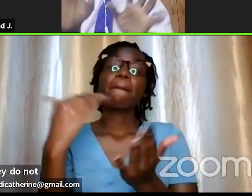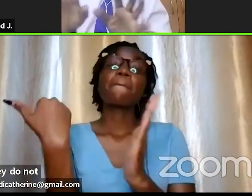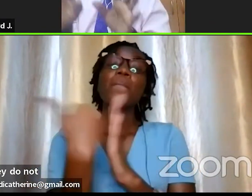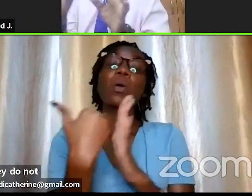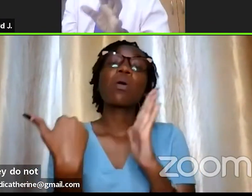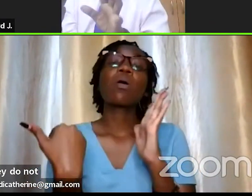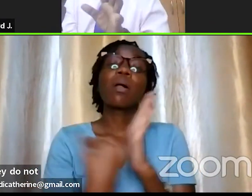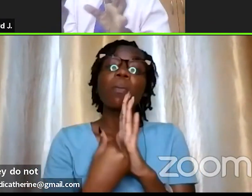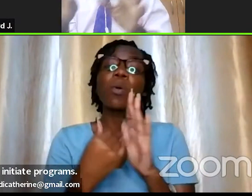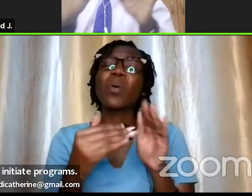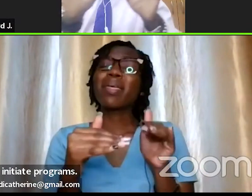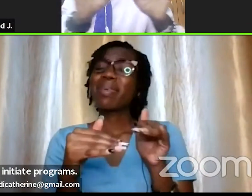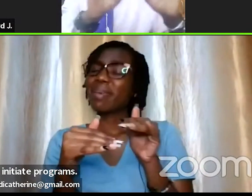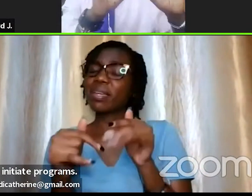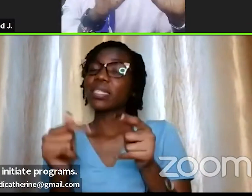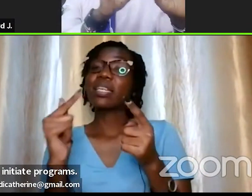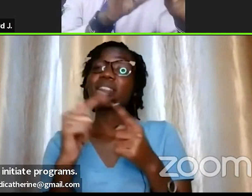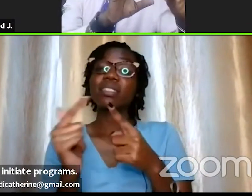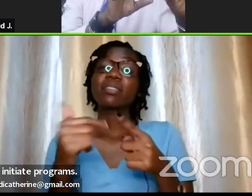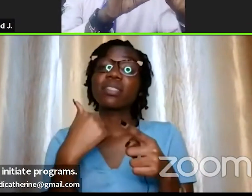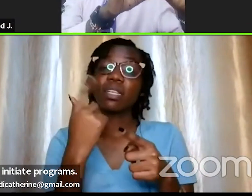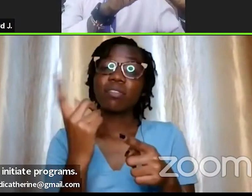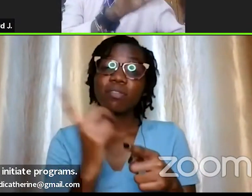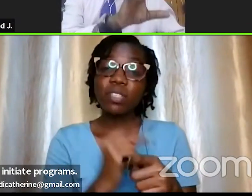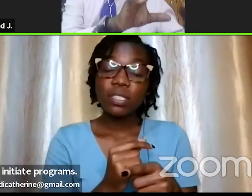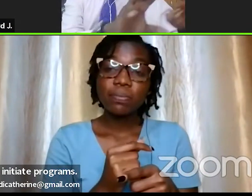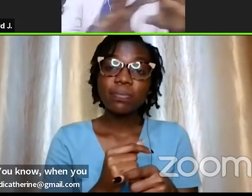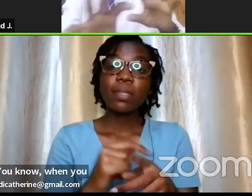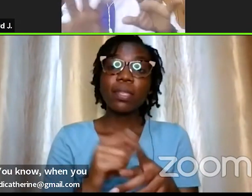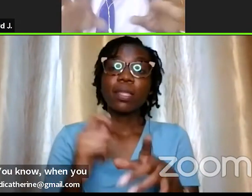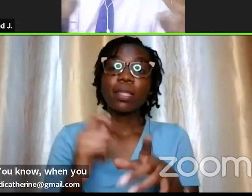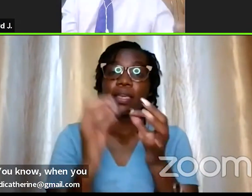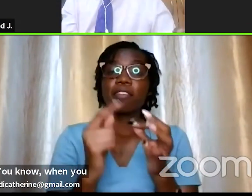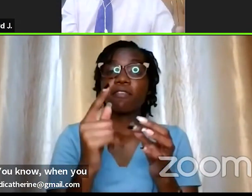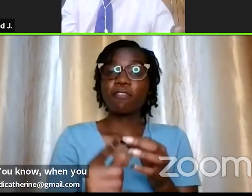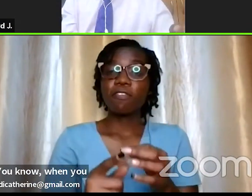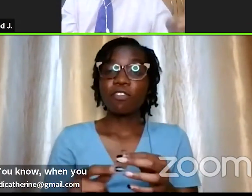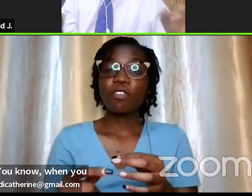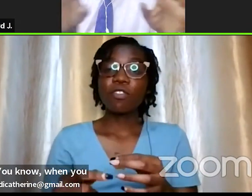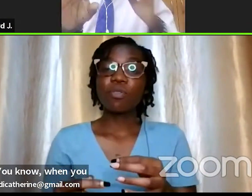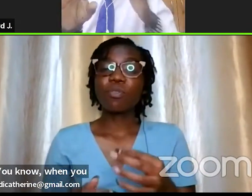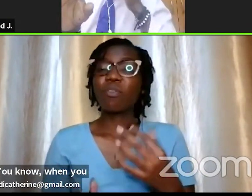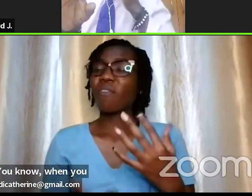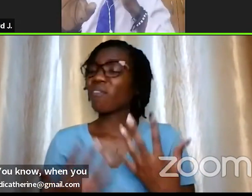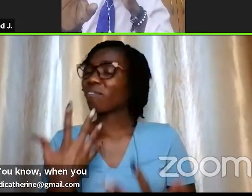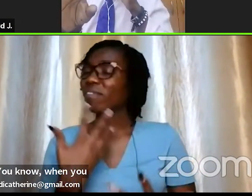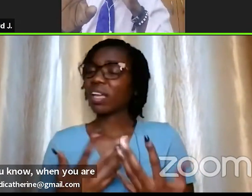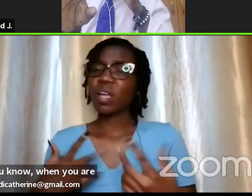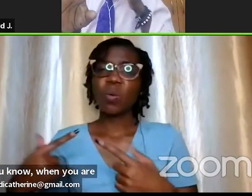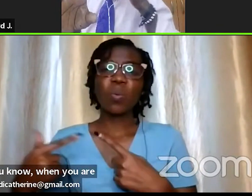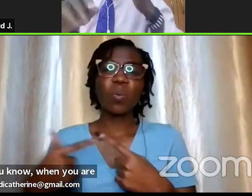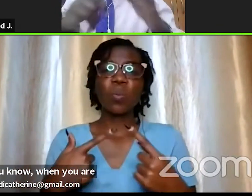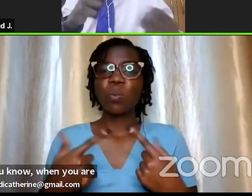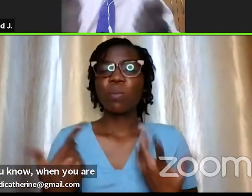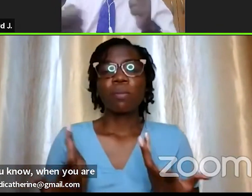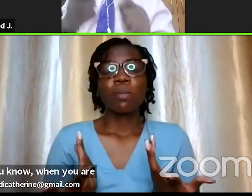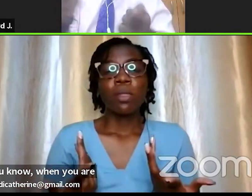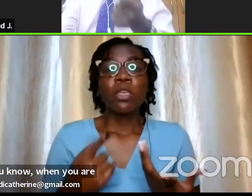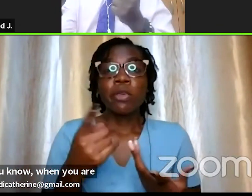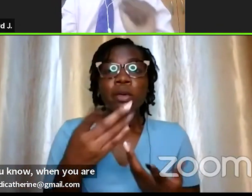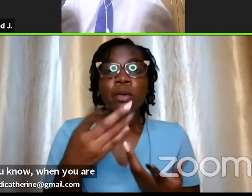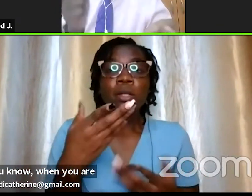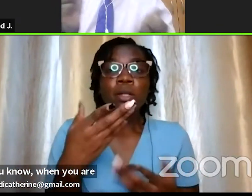wait until they are told. You know, when you are reactive, you are firefighting. You are there to just